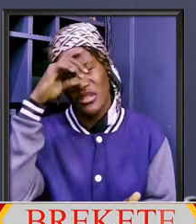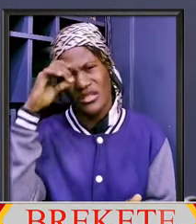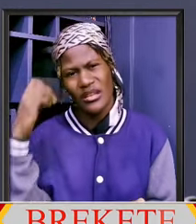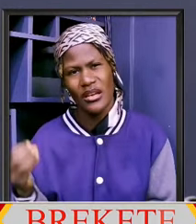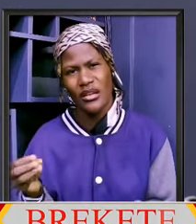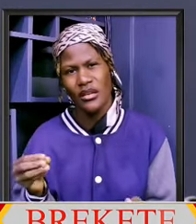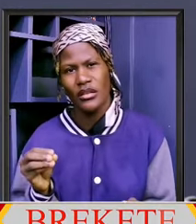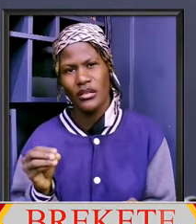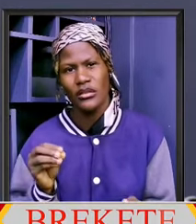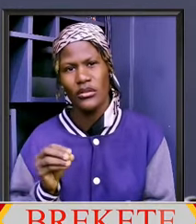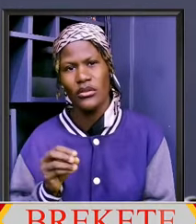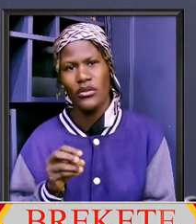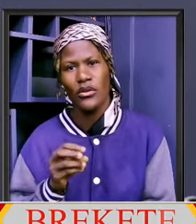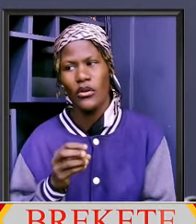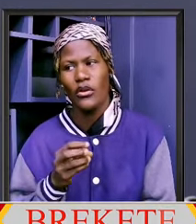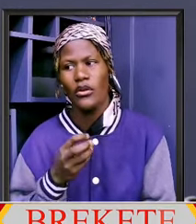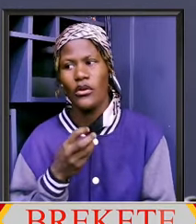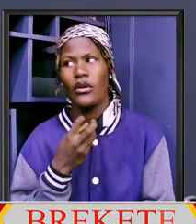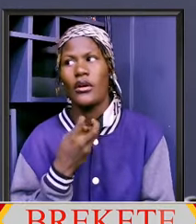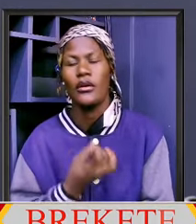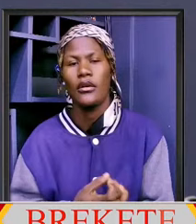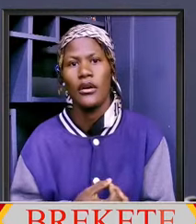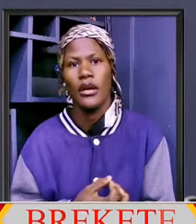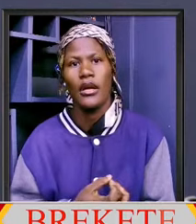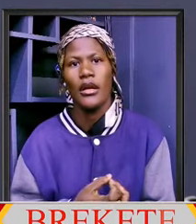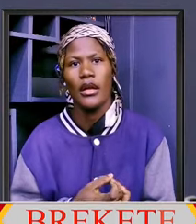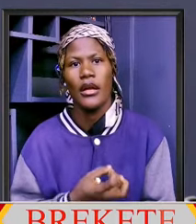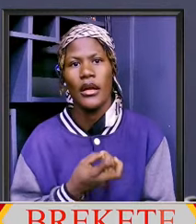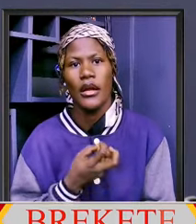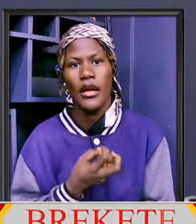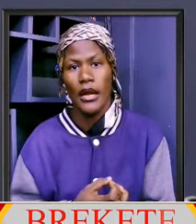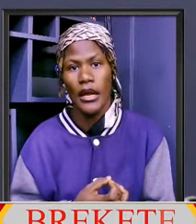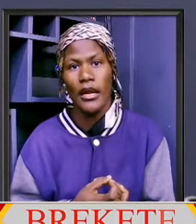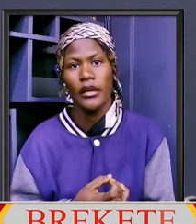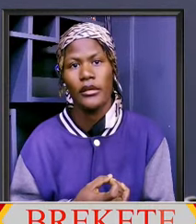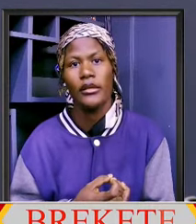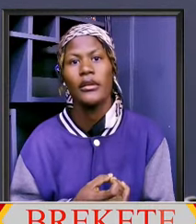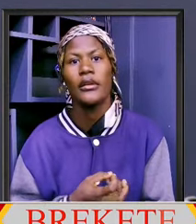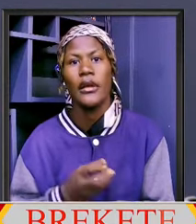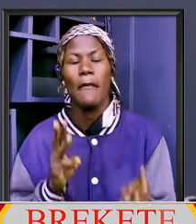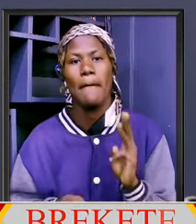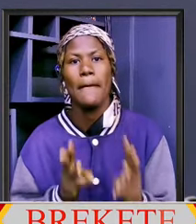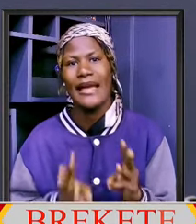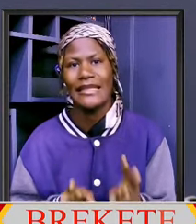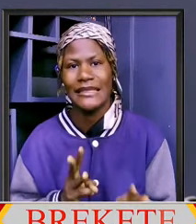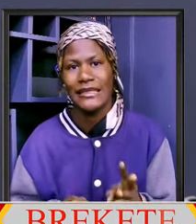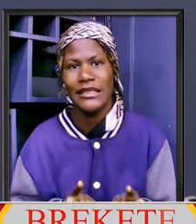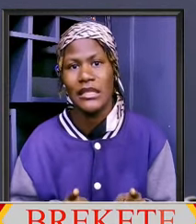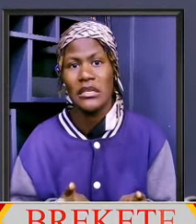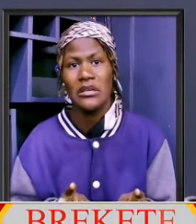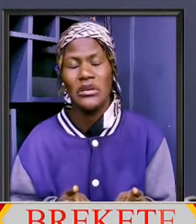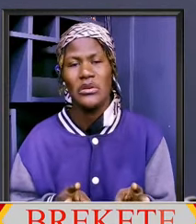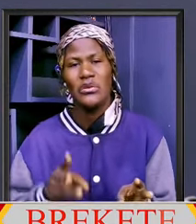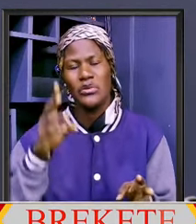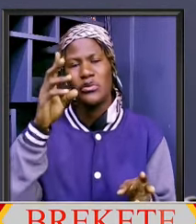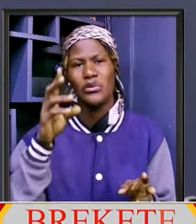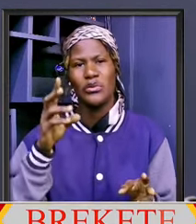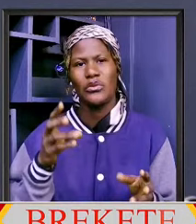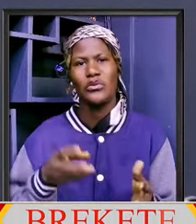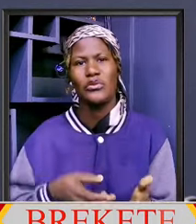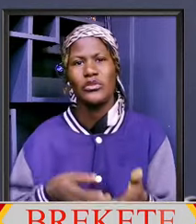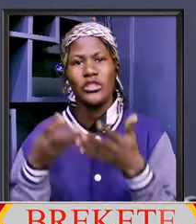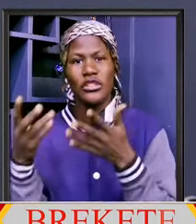on the masses. Now make they go share 10 kg of rice, students go struggle, so tell some go